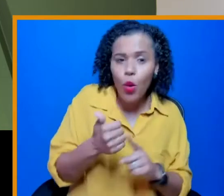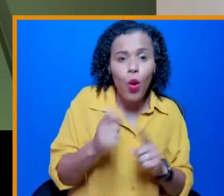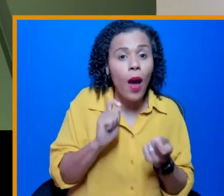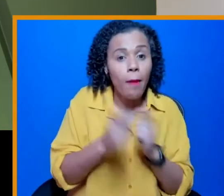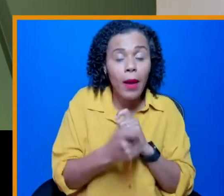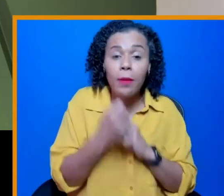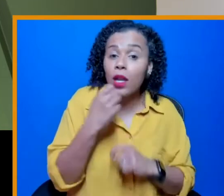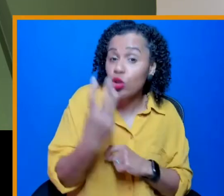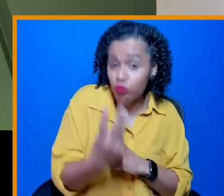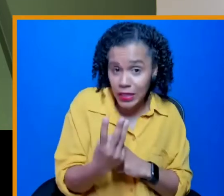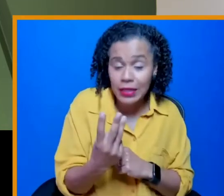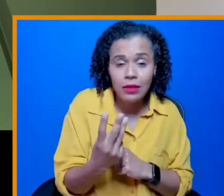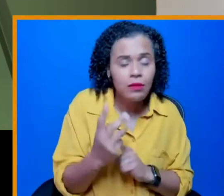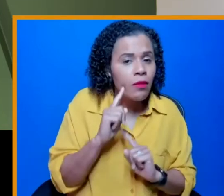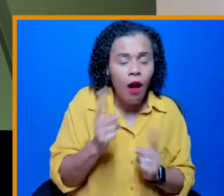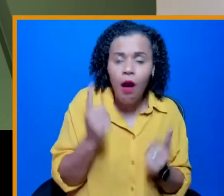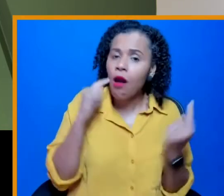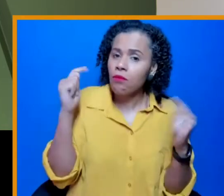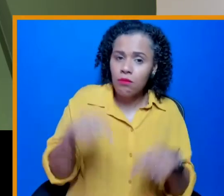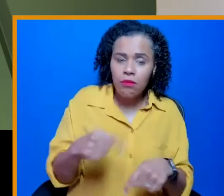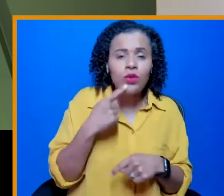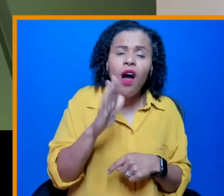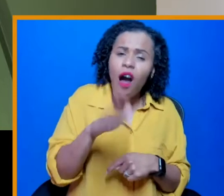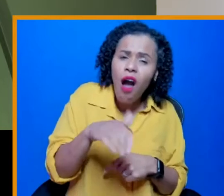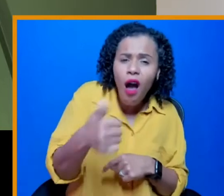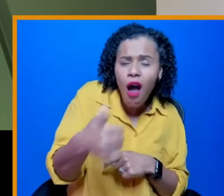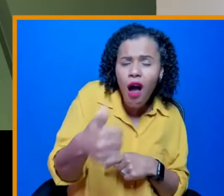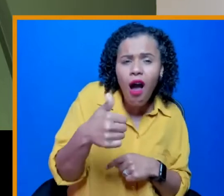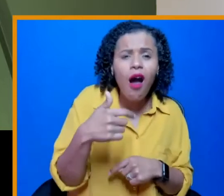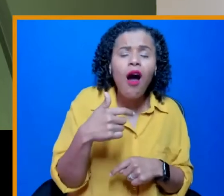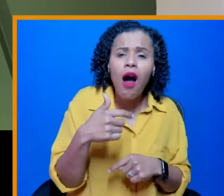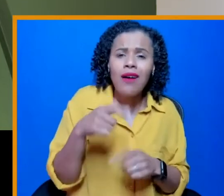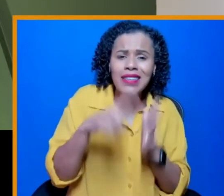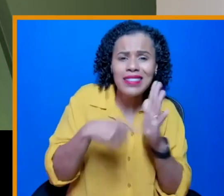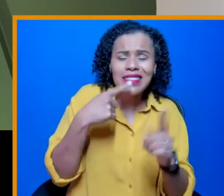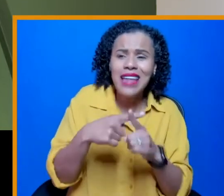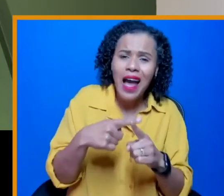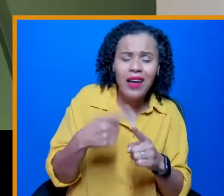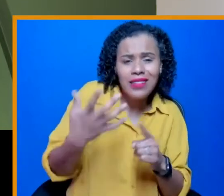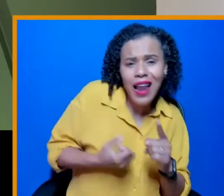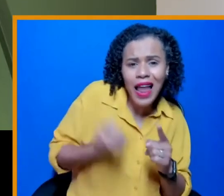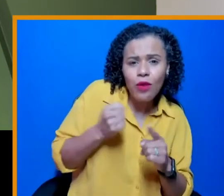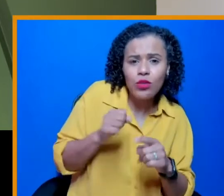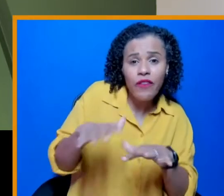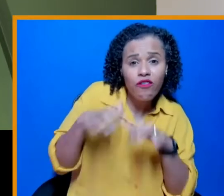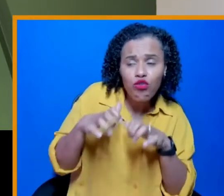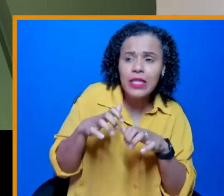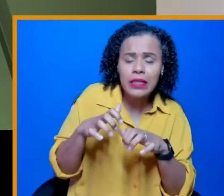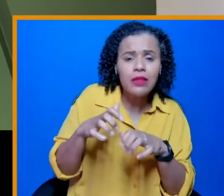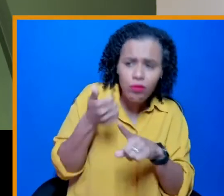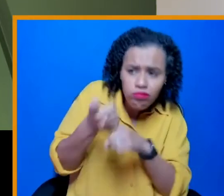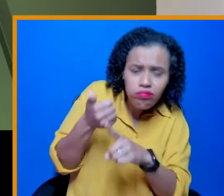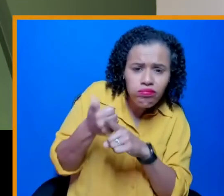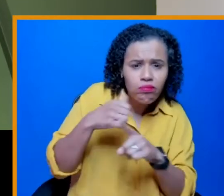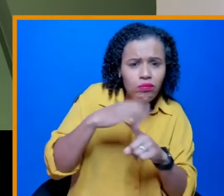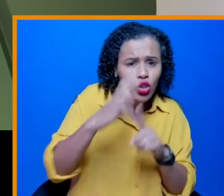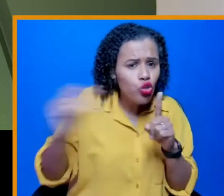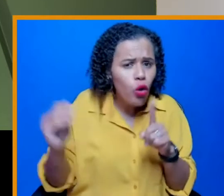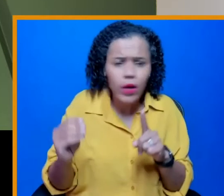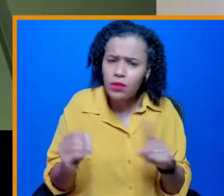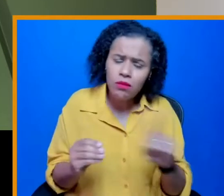can't come here and say, OK, let's go with the tax allowance freeze. Let's agree with the Tories. No, I can't. I can't say that. It